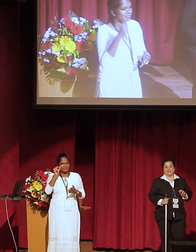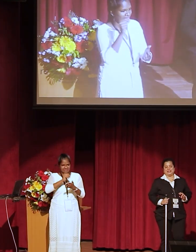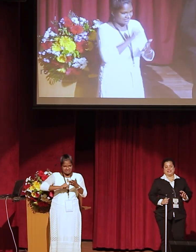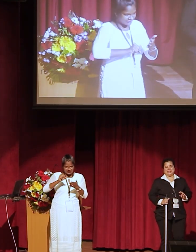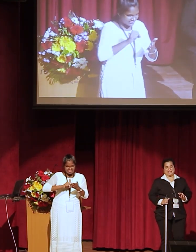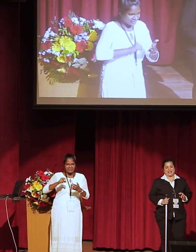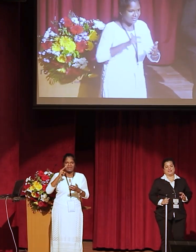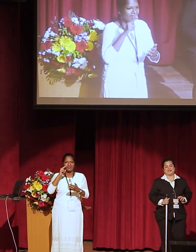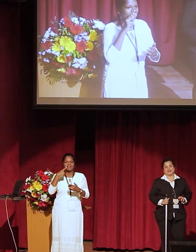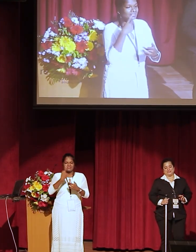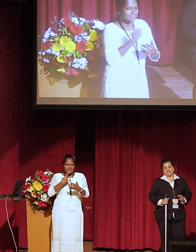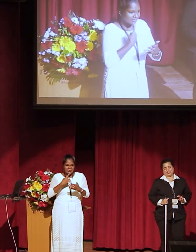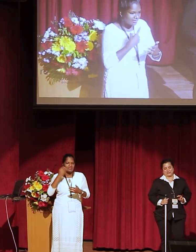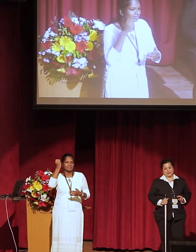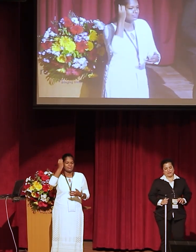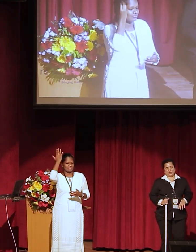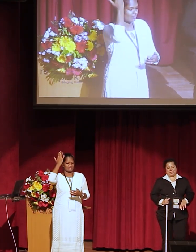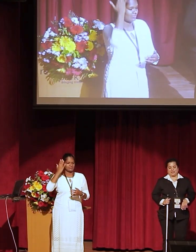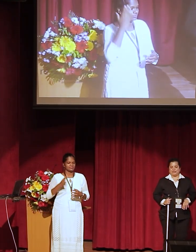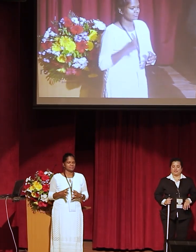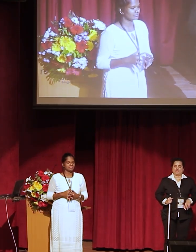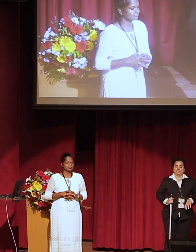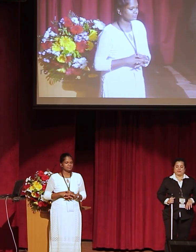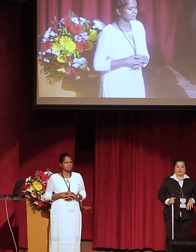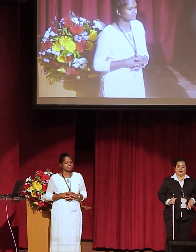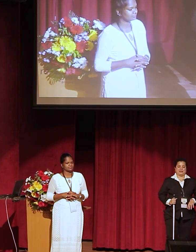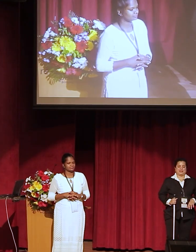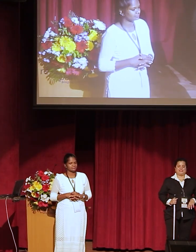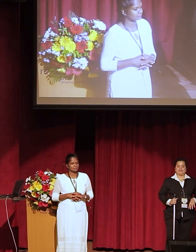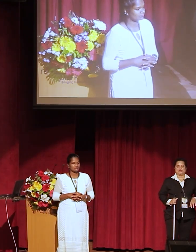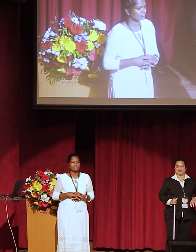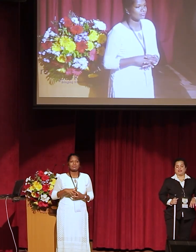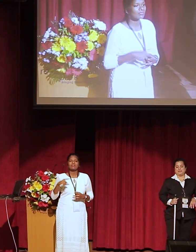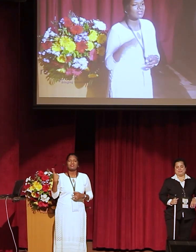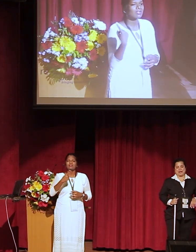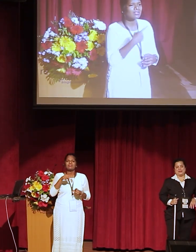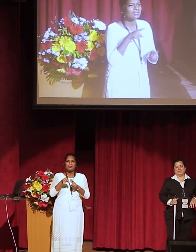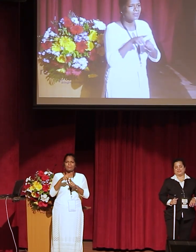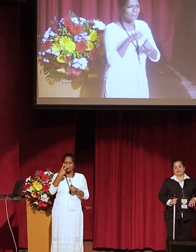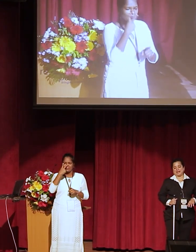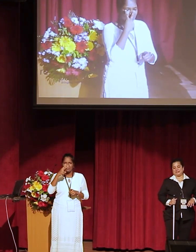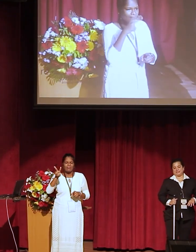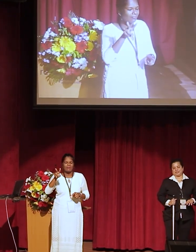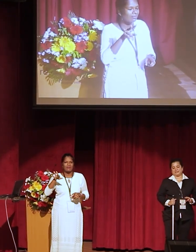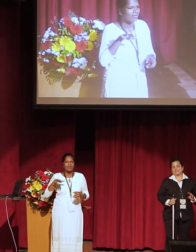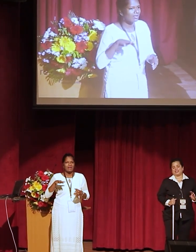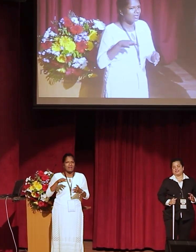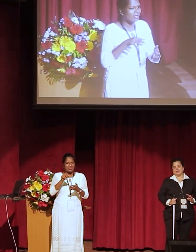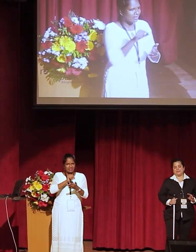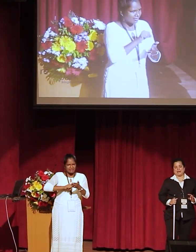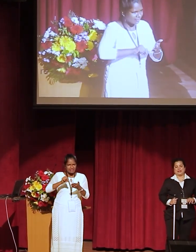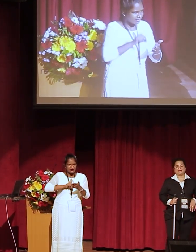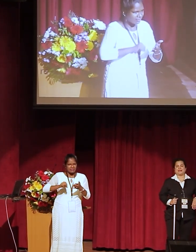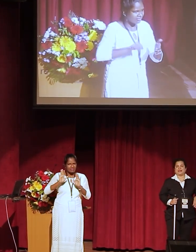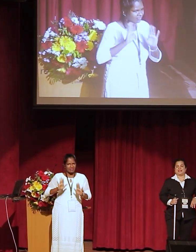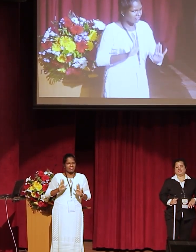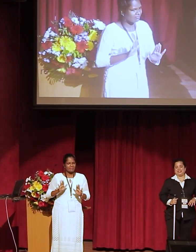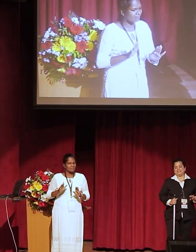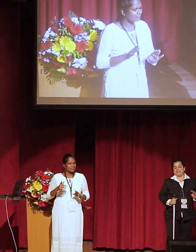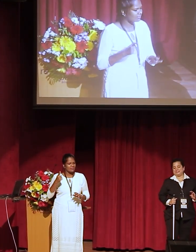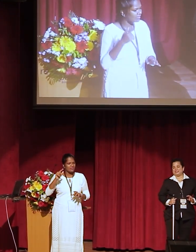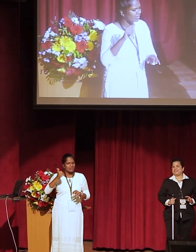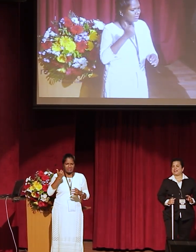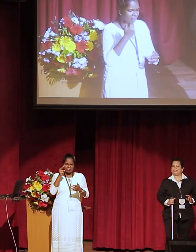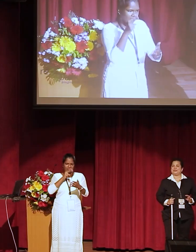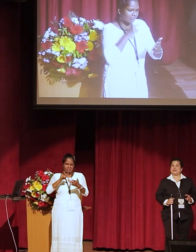Writing, reading, and knowledge. So, does a visually impaired write the sighted way? Does